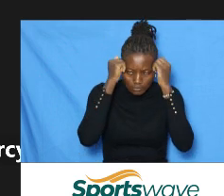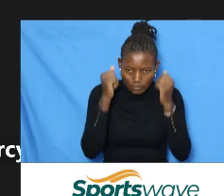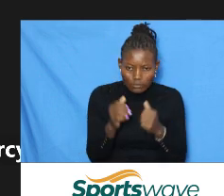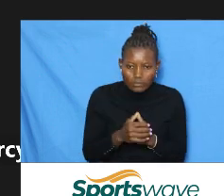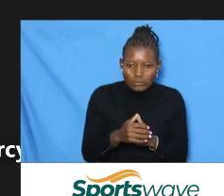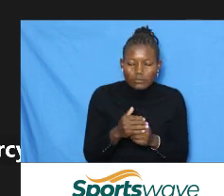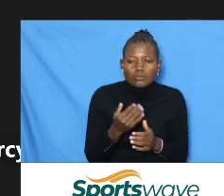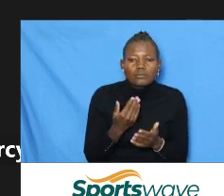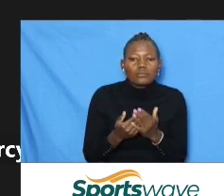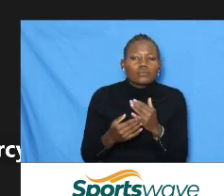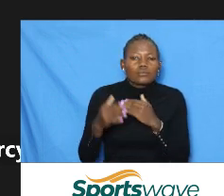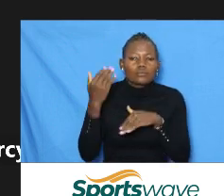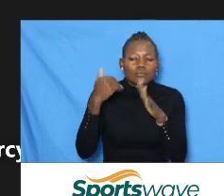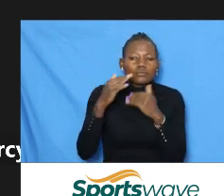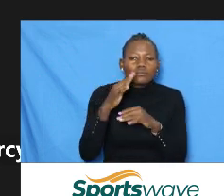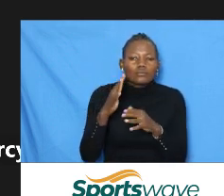high performance